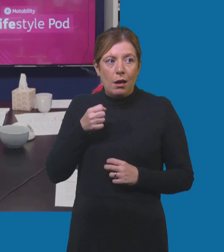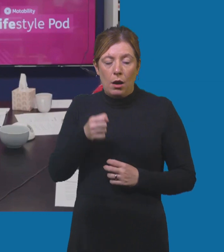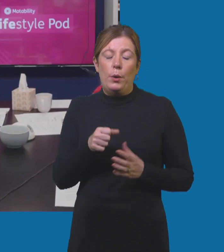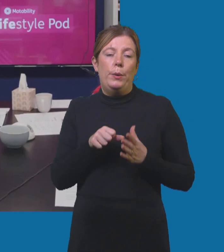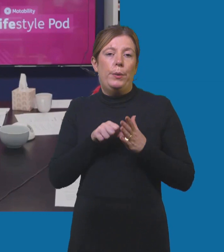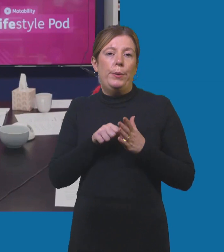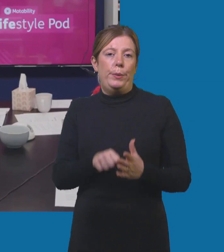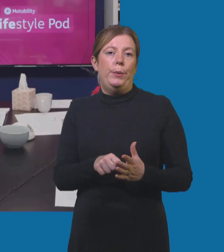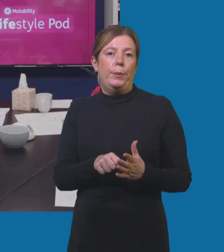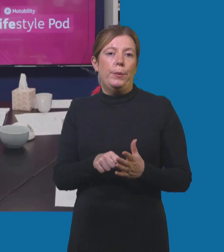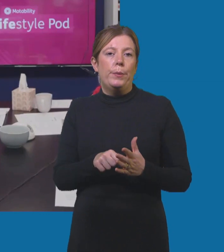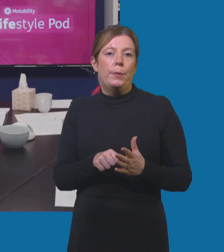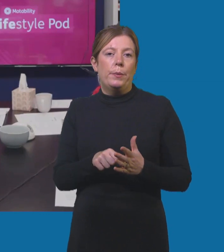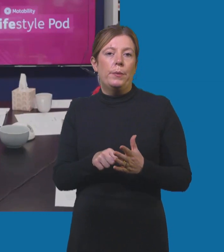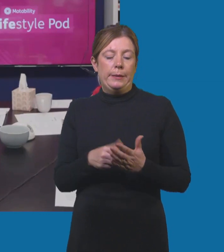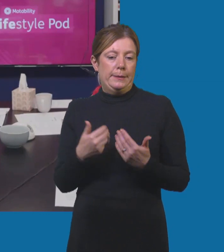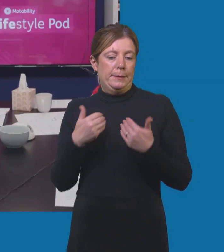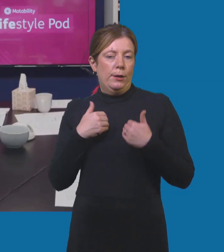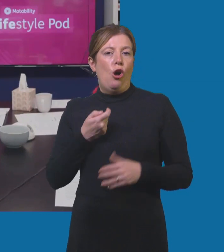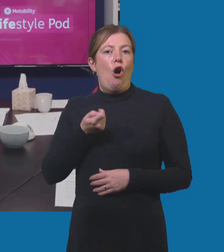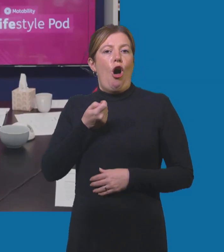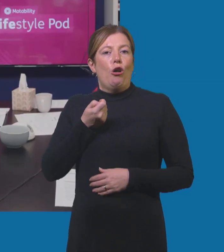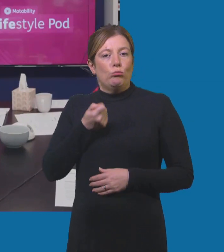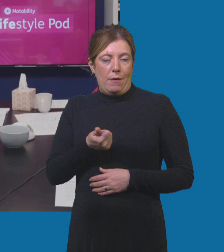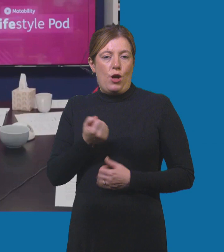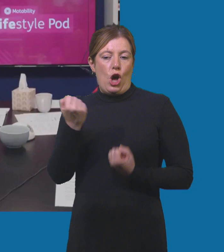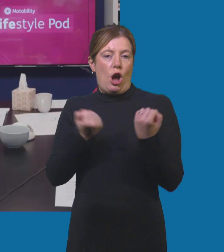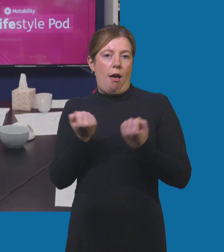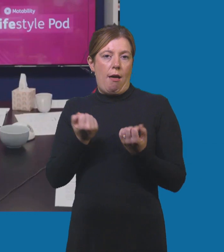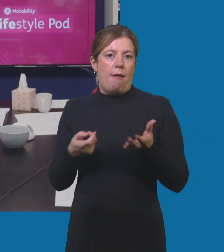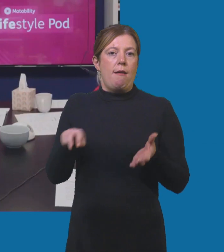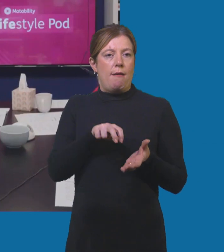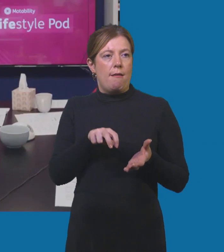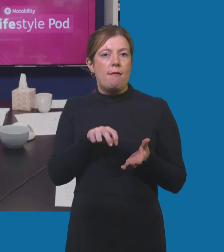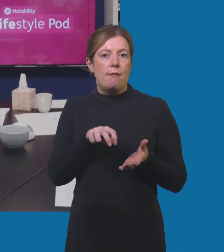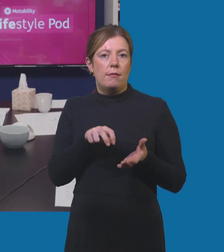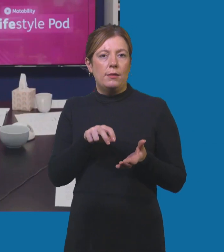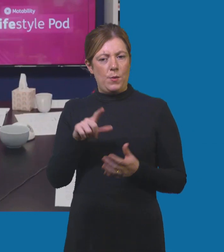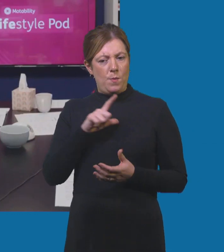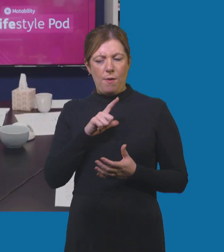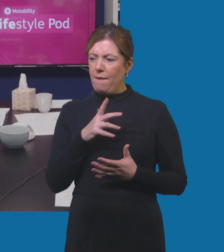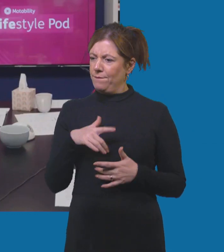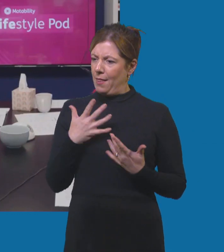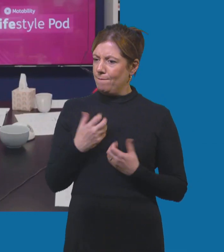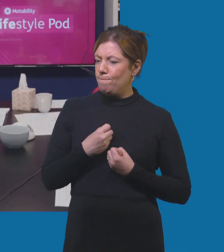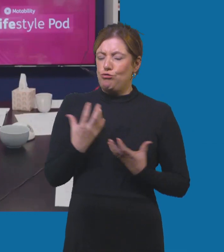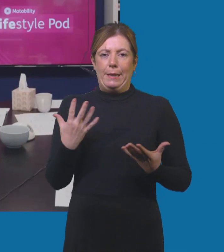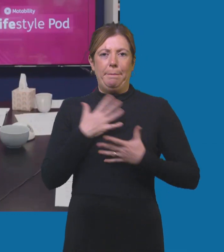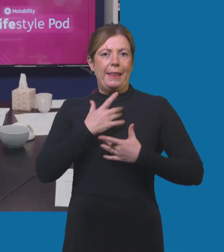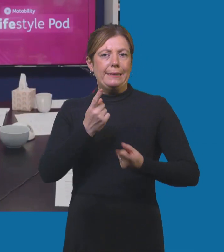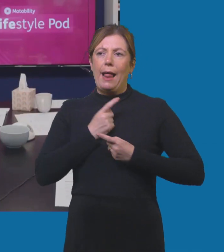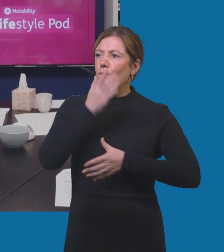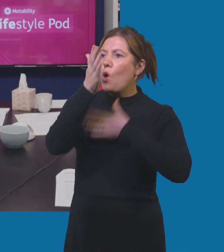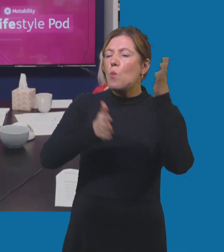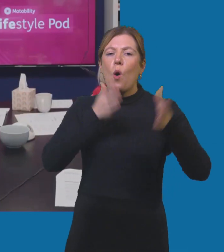I, as an individual, prefer the car because it just gives me, it's the ultimate level of freedom for me. I can go where I want, do